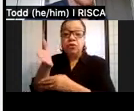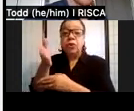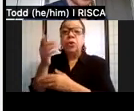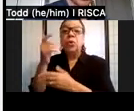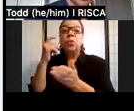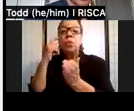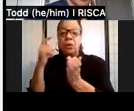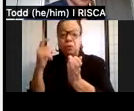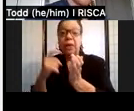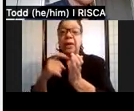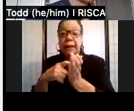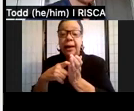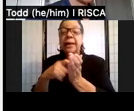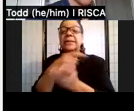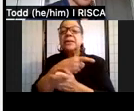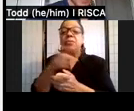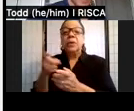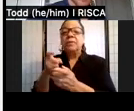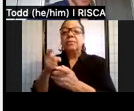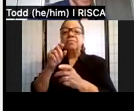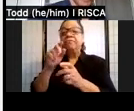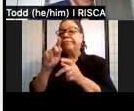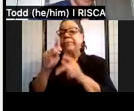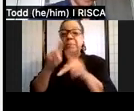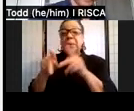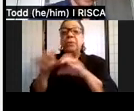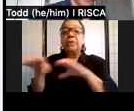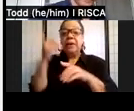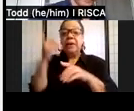continued existence and contributions of Indigenous people to our society today.